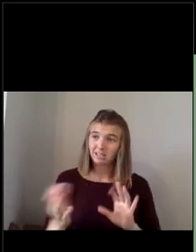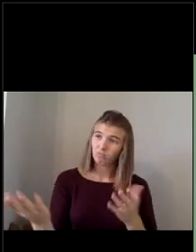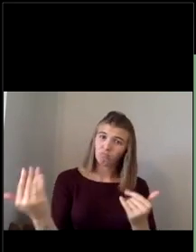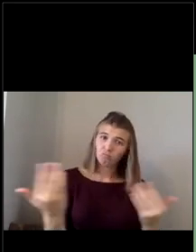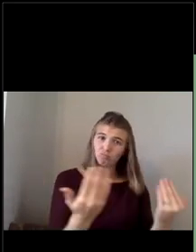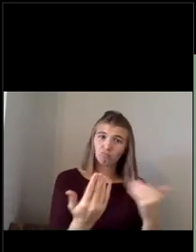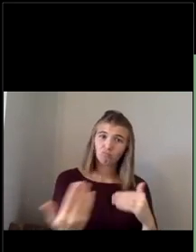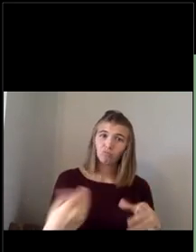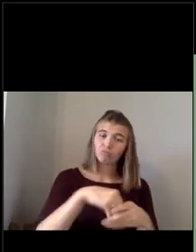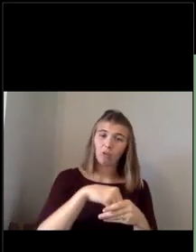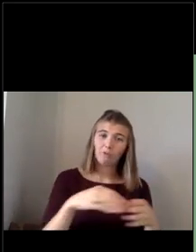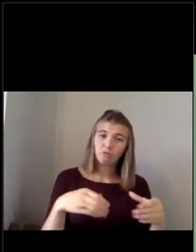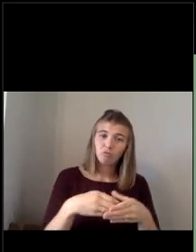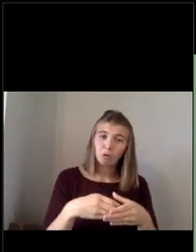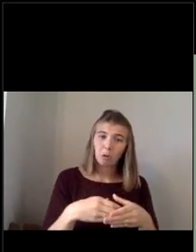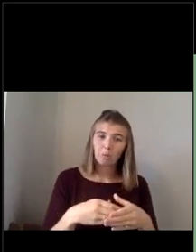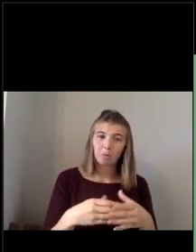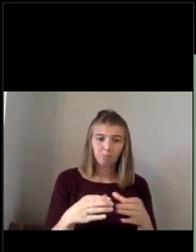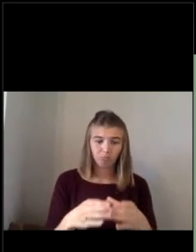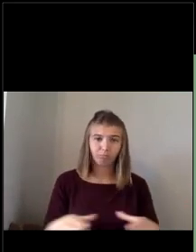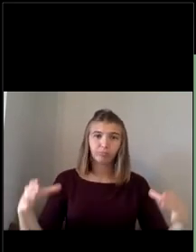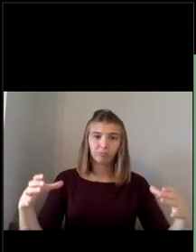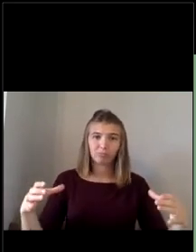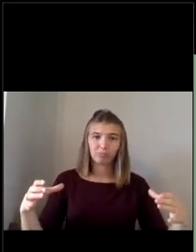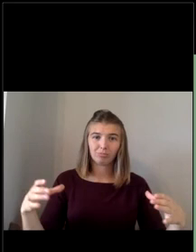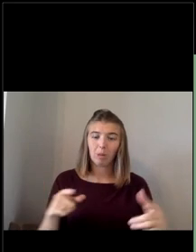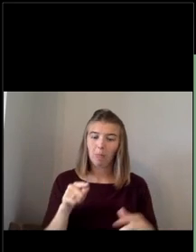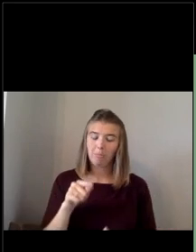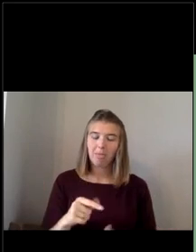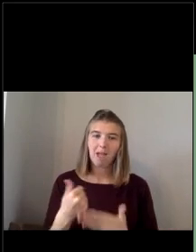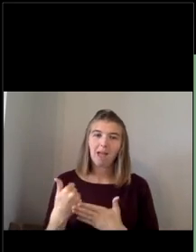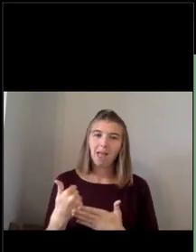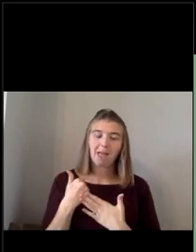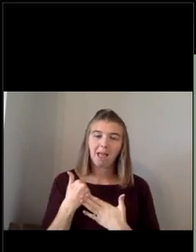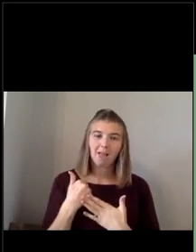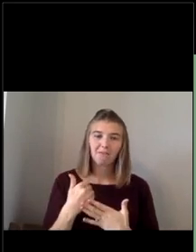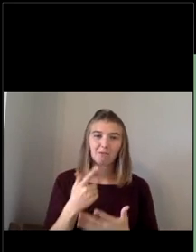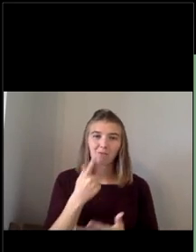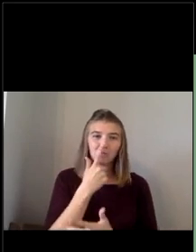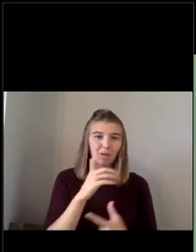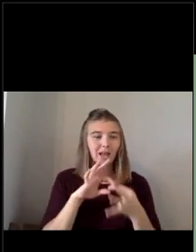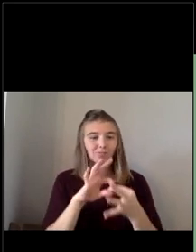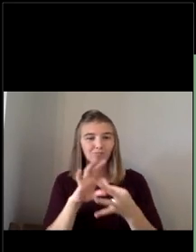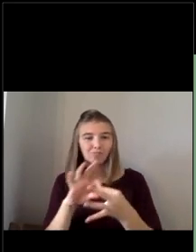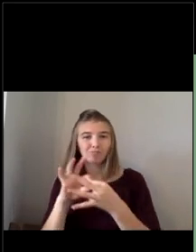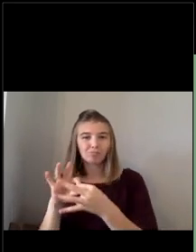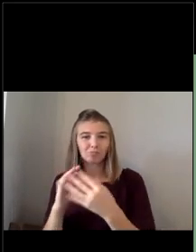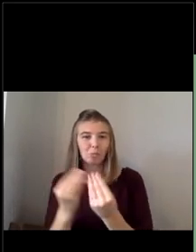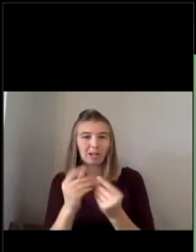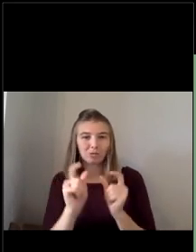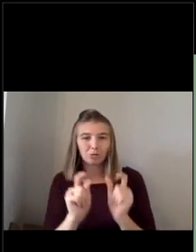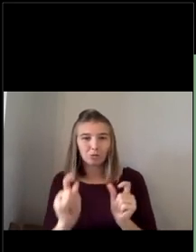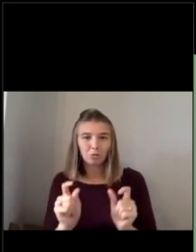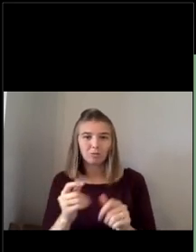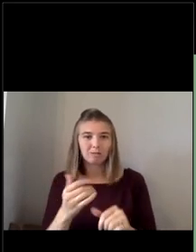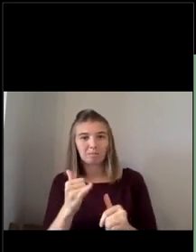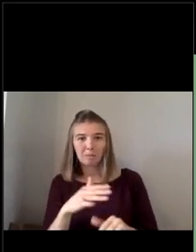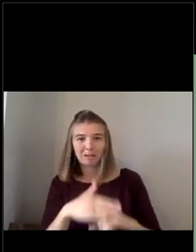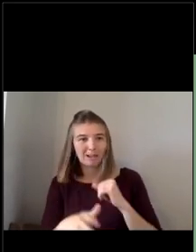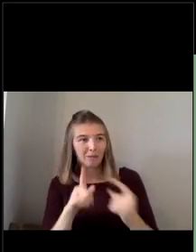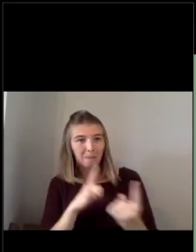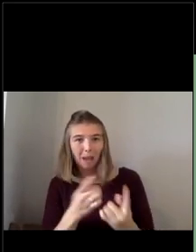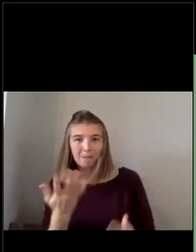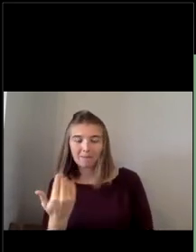immensely helpful being able to network with other colleagues in the school has really helped me personally. And the